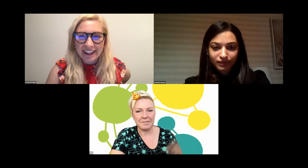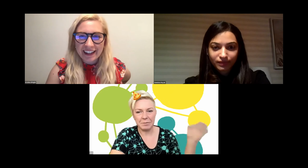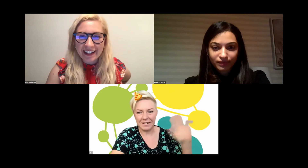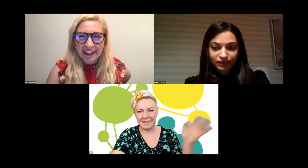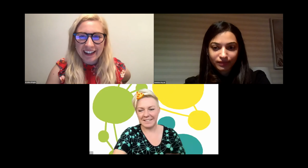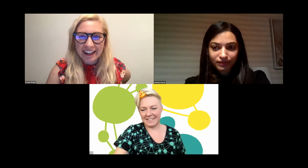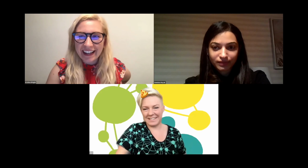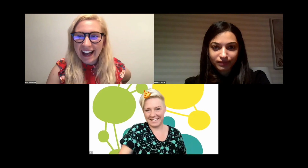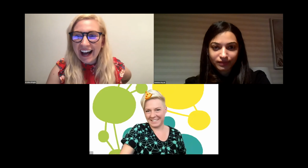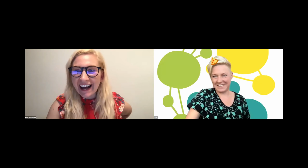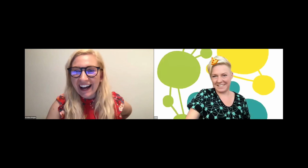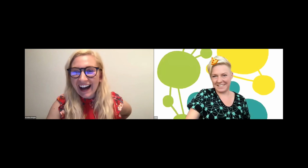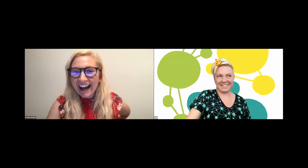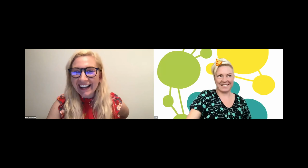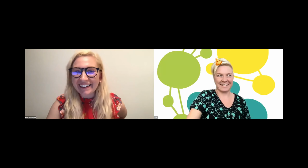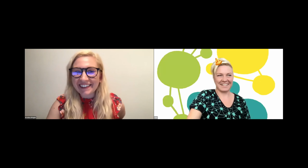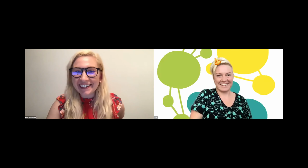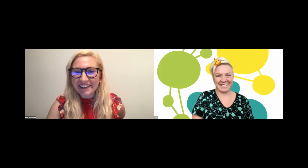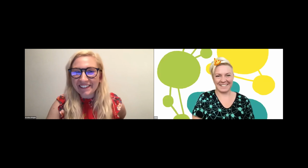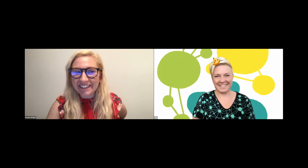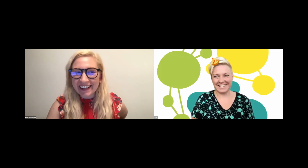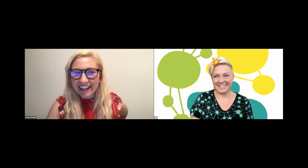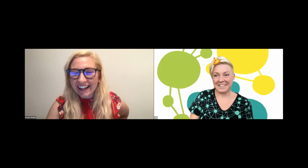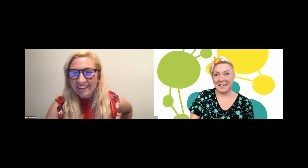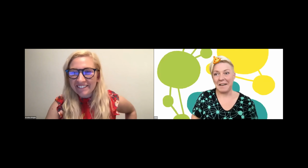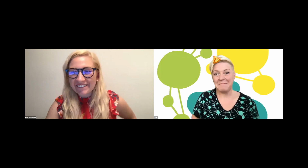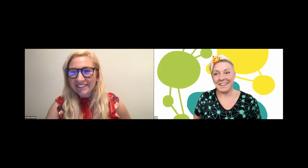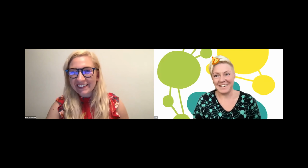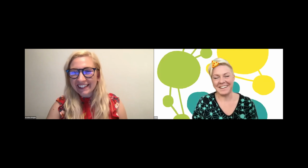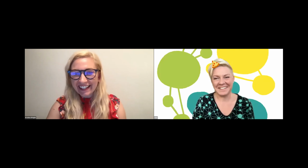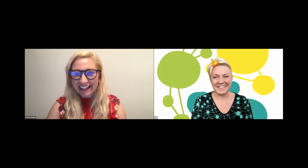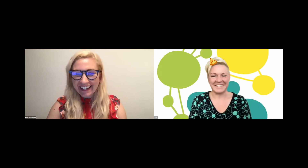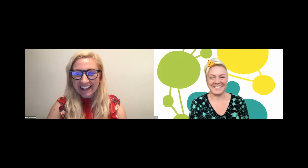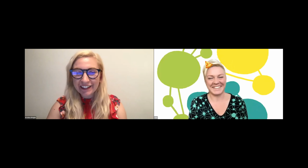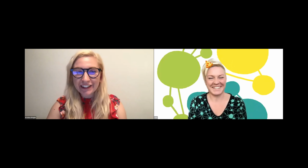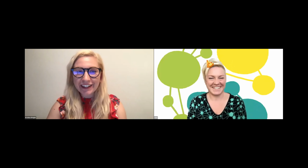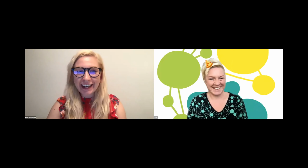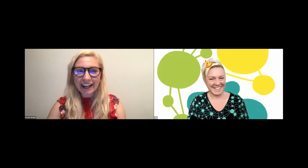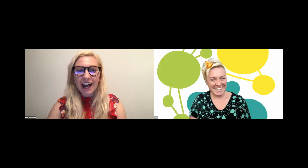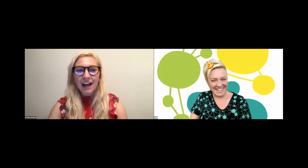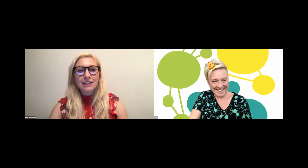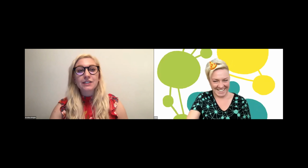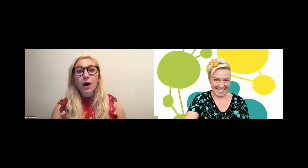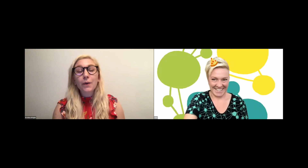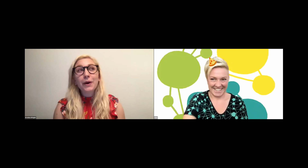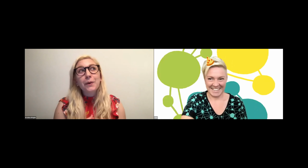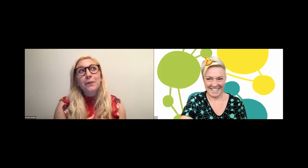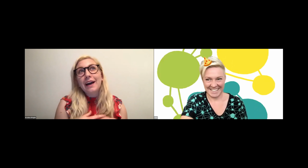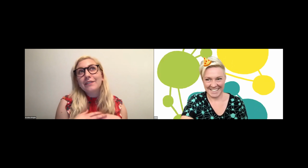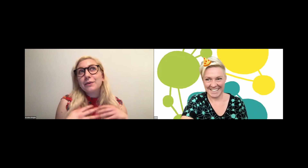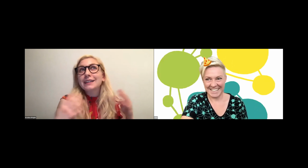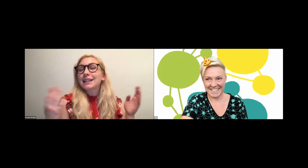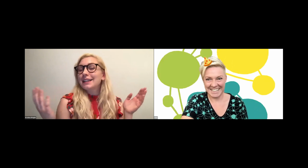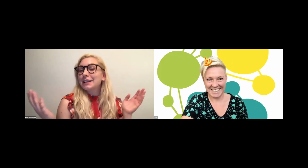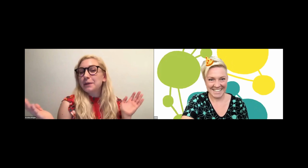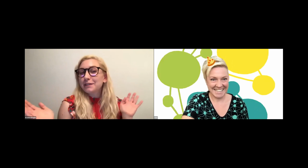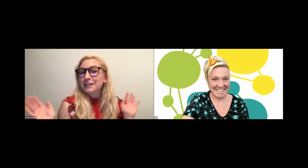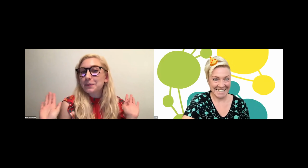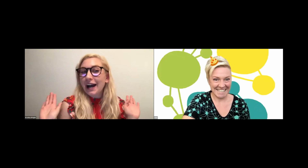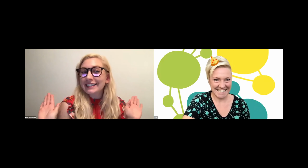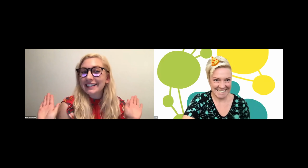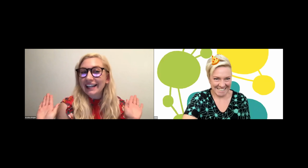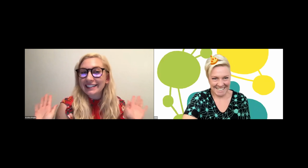Hey everyone. Hi, how are you? I'm good, how are you? Good. So we have you as a little